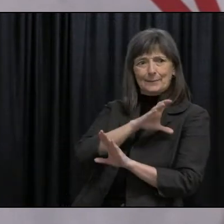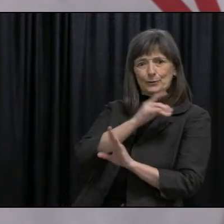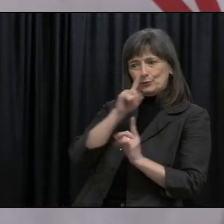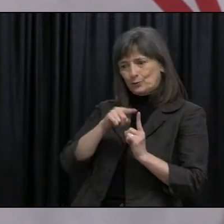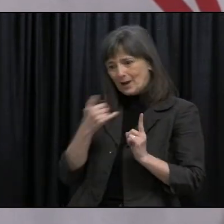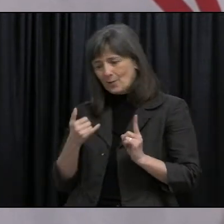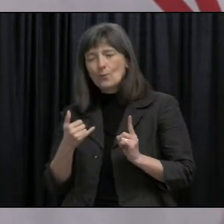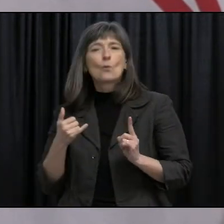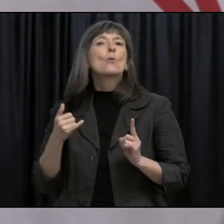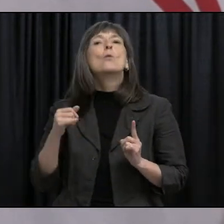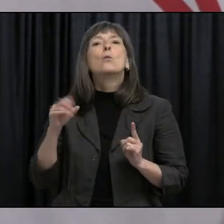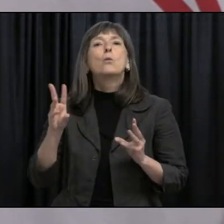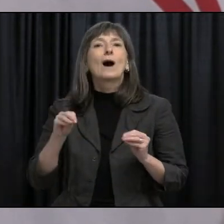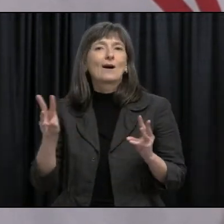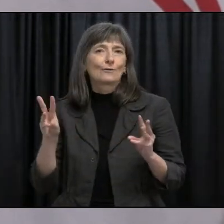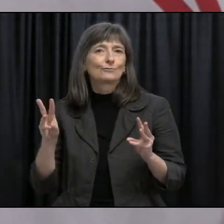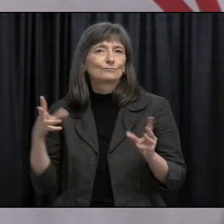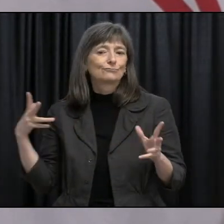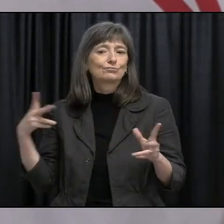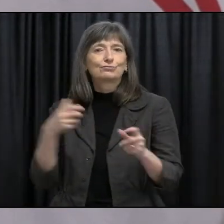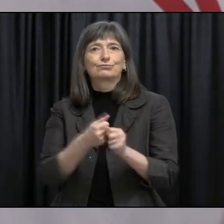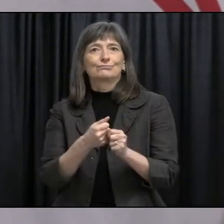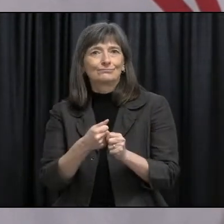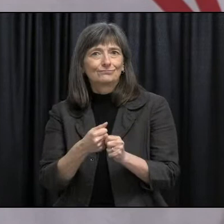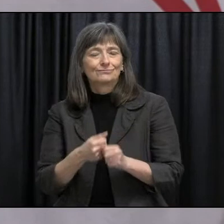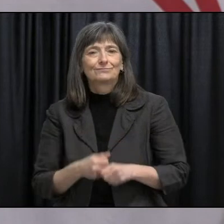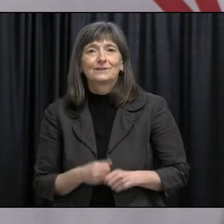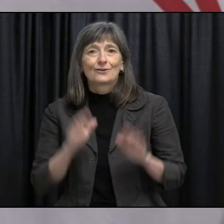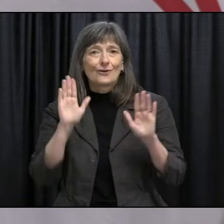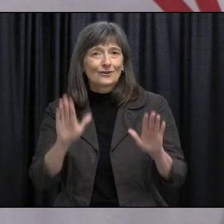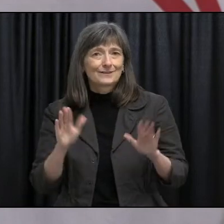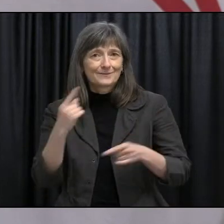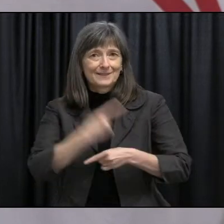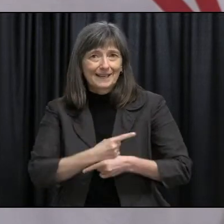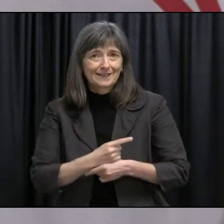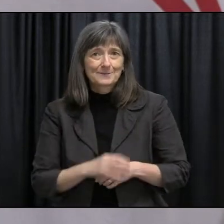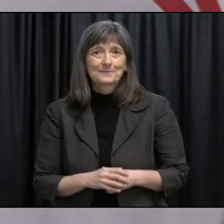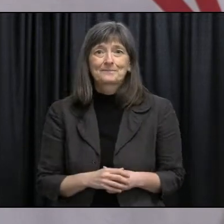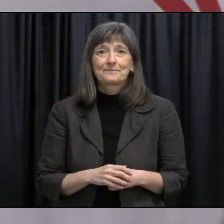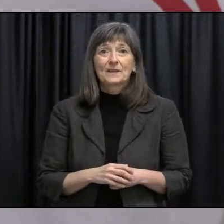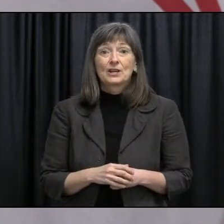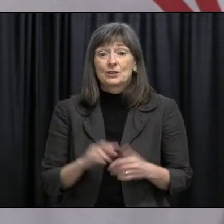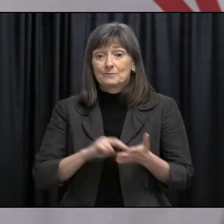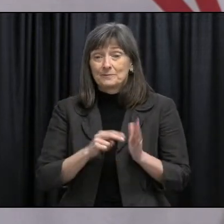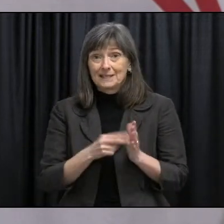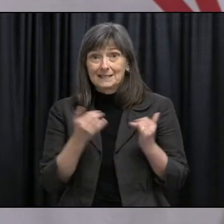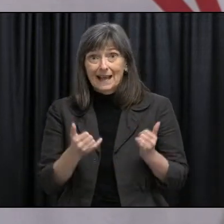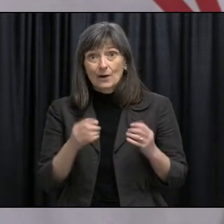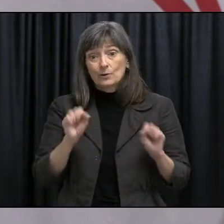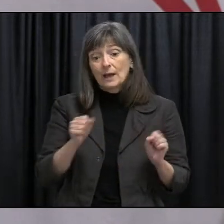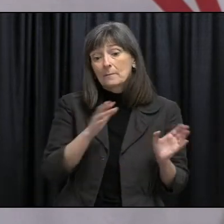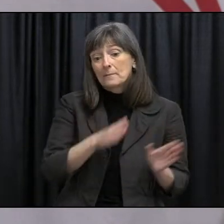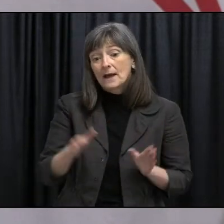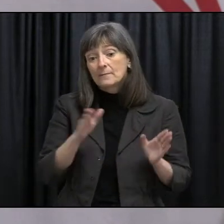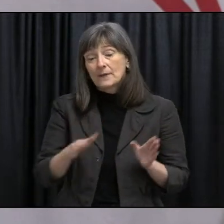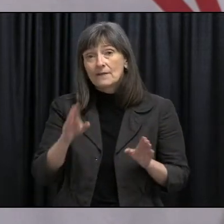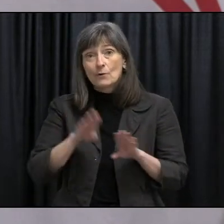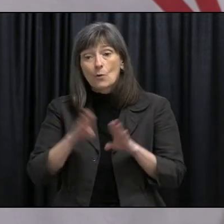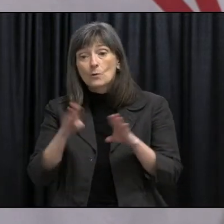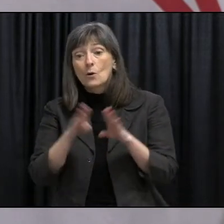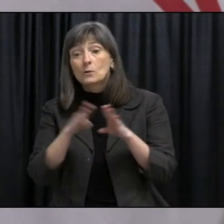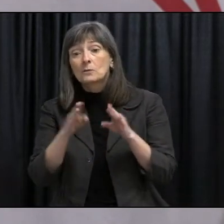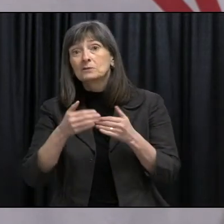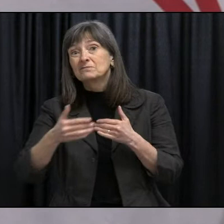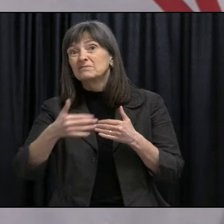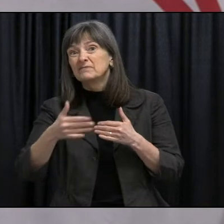day. It's great for a number of reasons. It allows us to continue working on reopening plans, which you'll be hearing more about in the